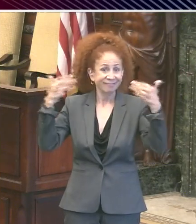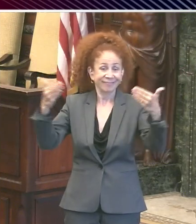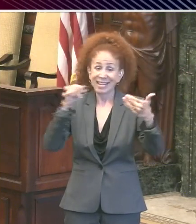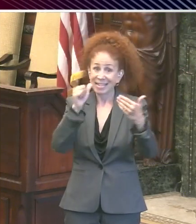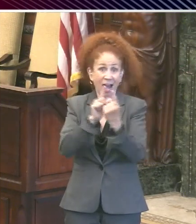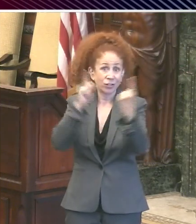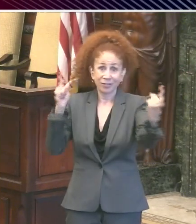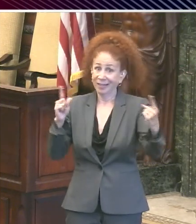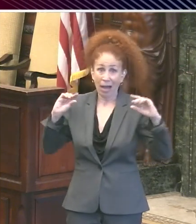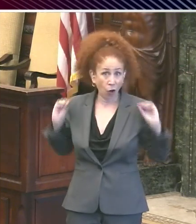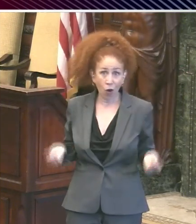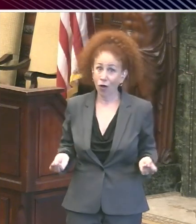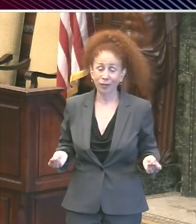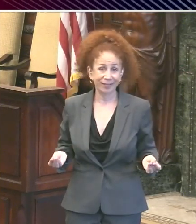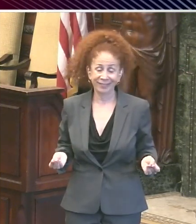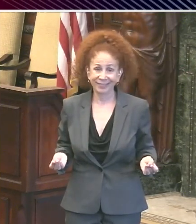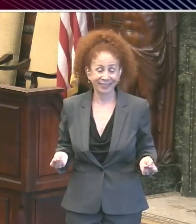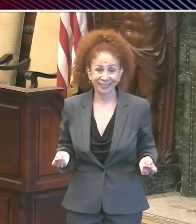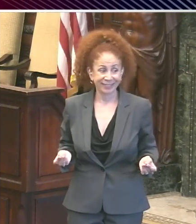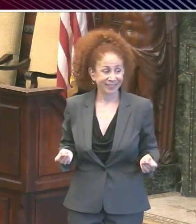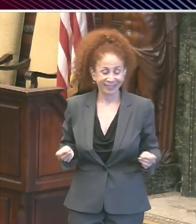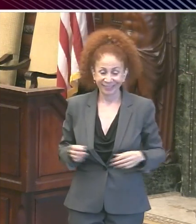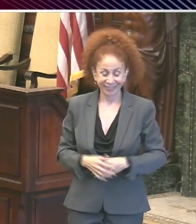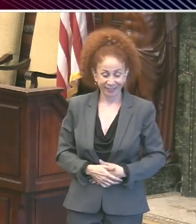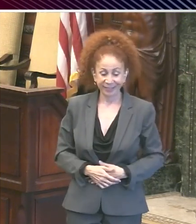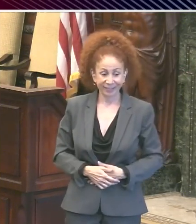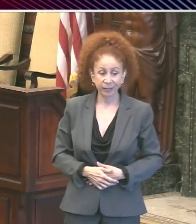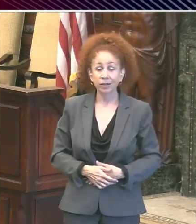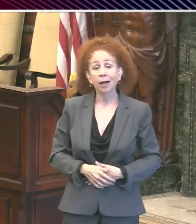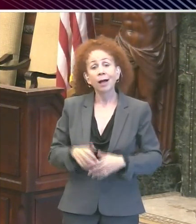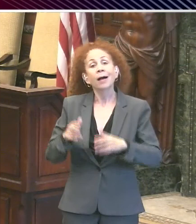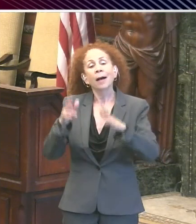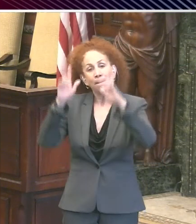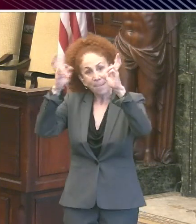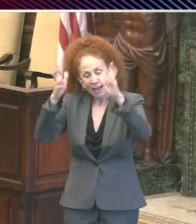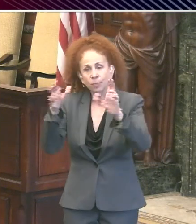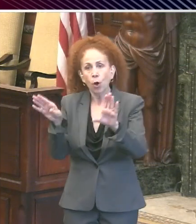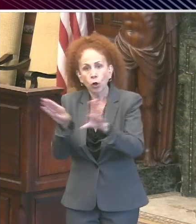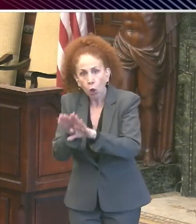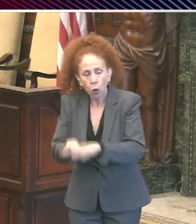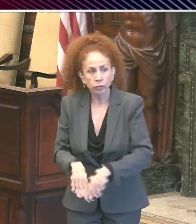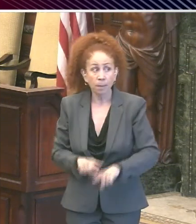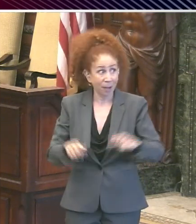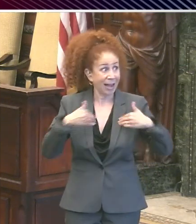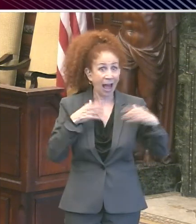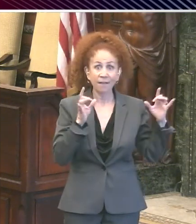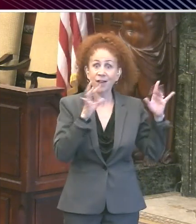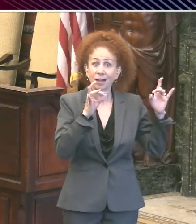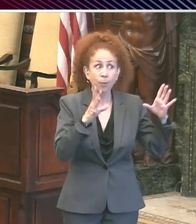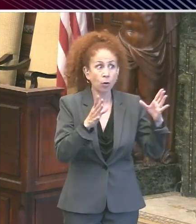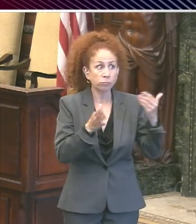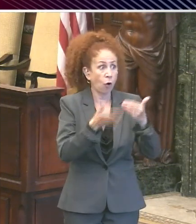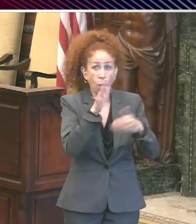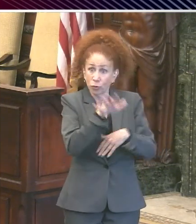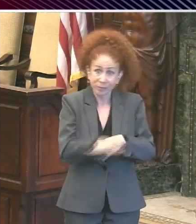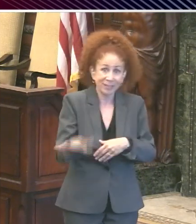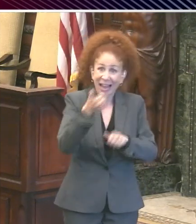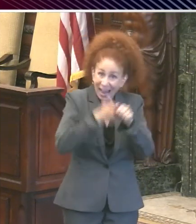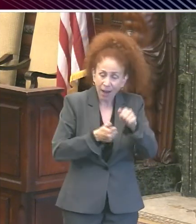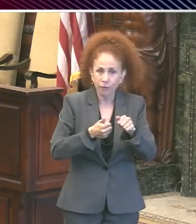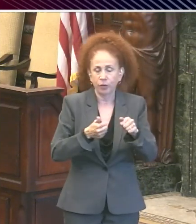social distancing at all. And we closed down the basketball courts. There's volleyball happening in almost every Philly park.